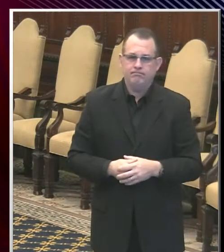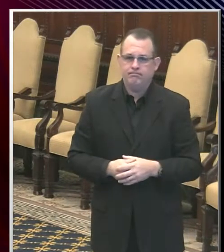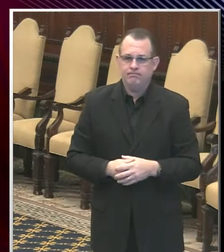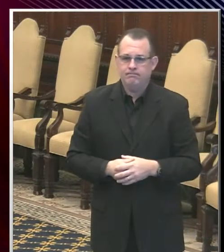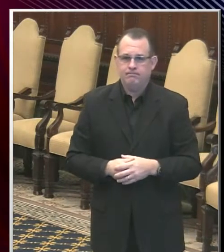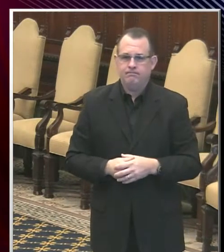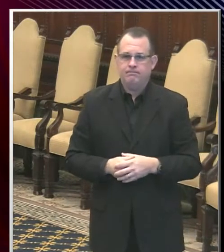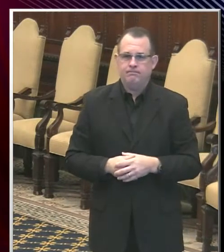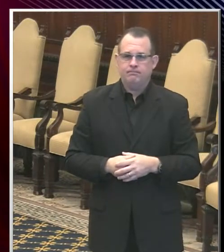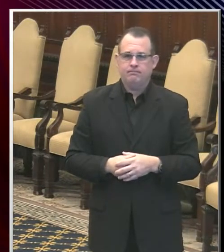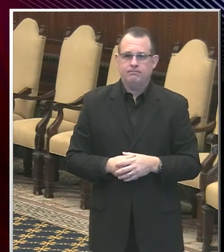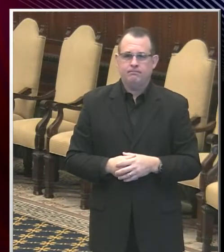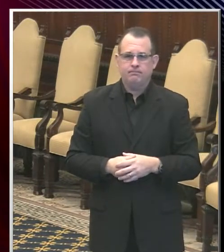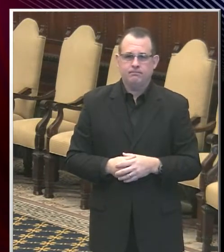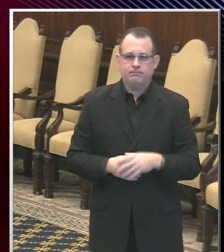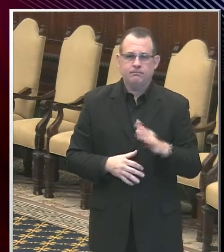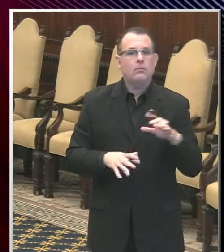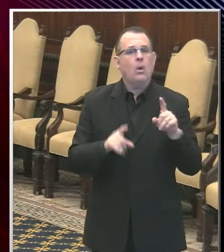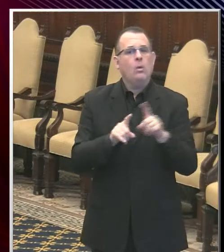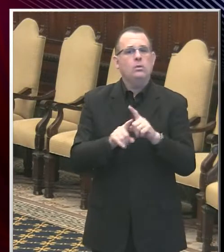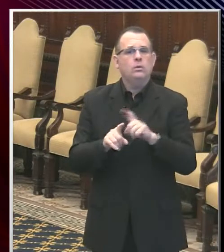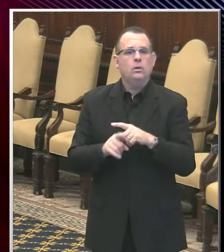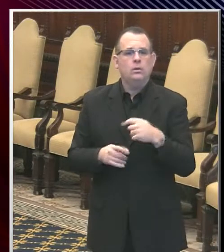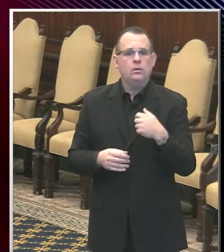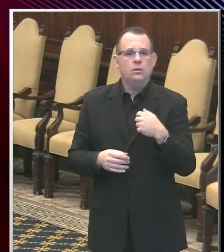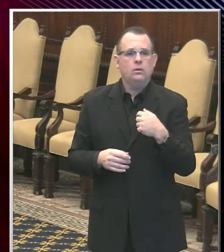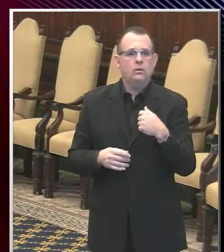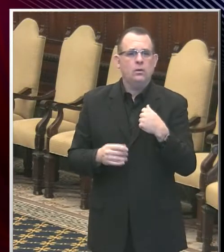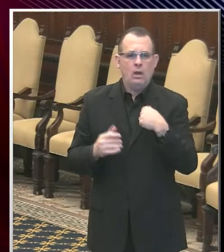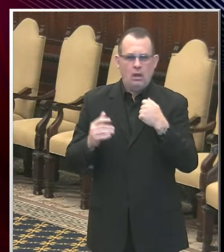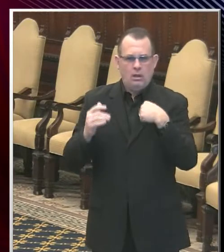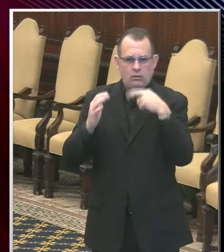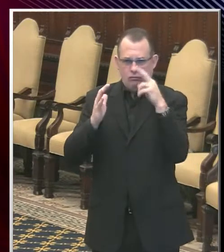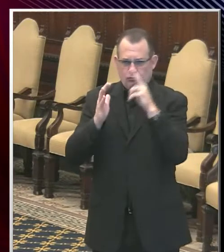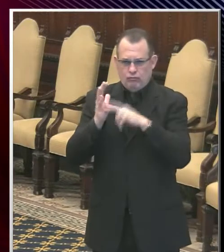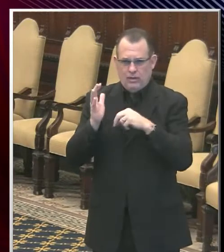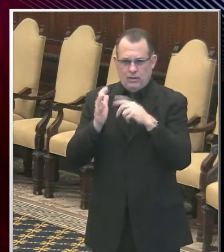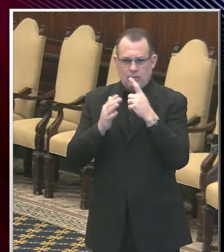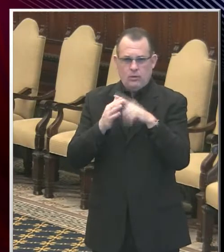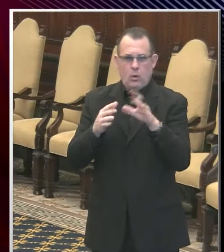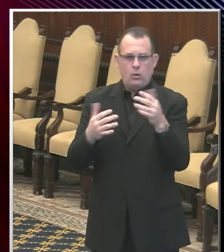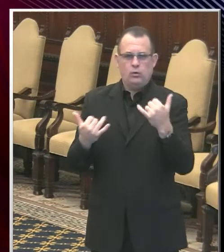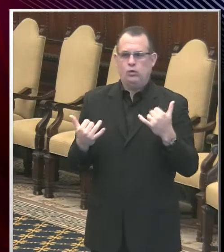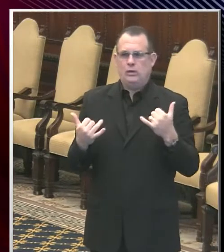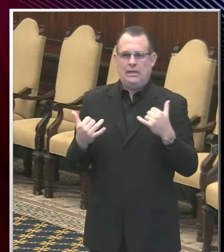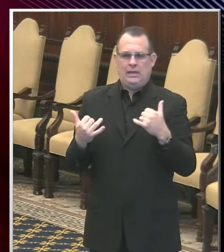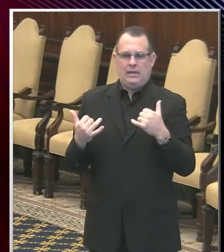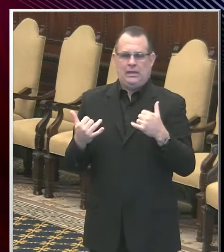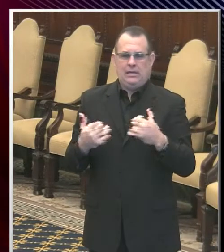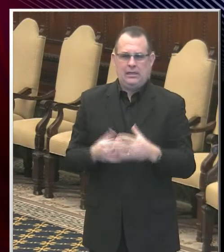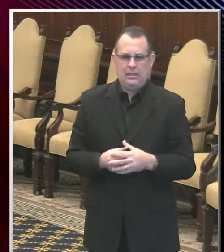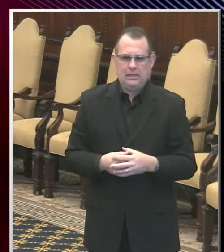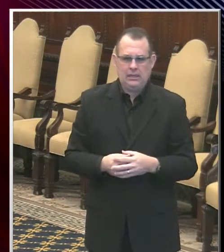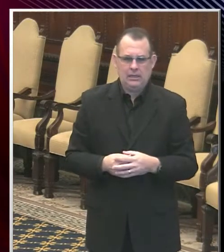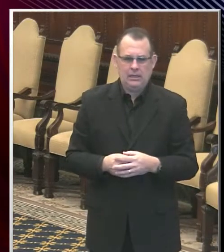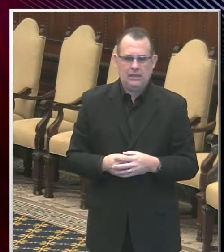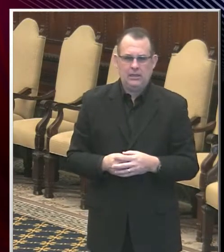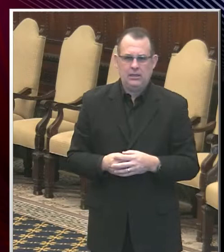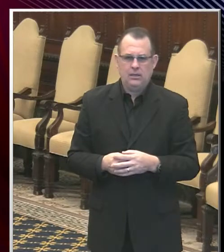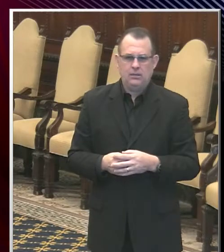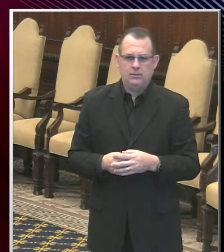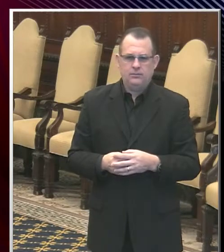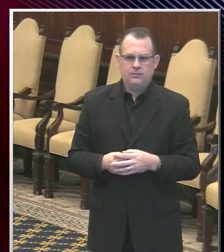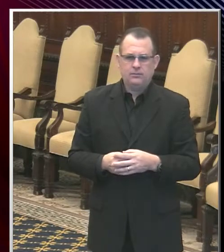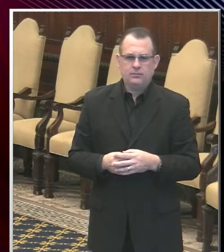Also, secondly, some critics so far, just reading what was released today, are saying that they feel that there needs to be a deeper dive into